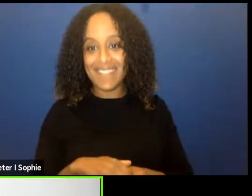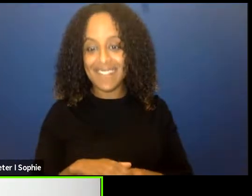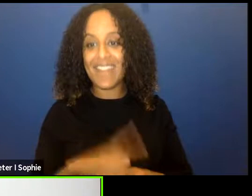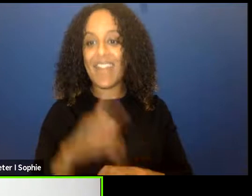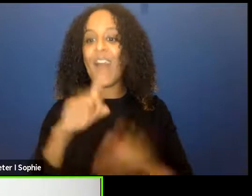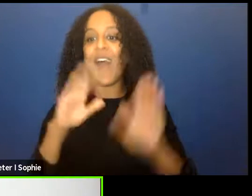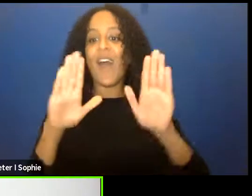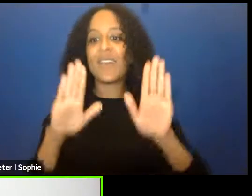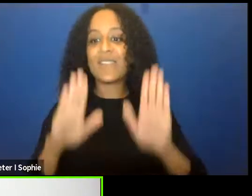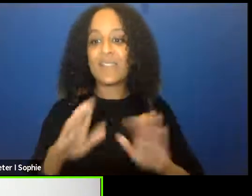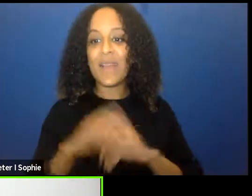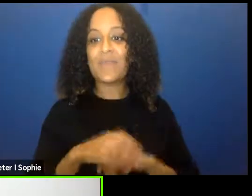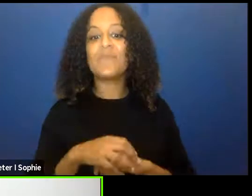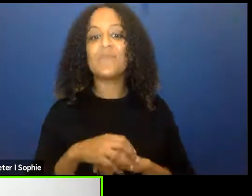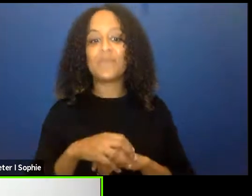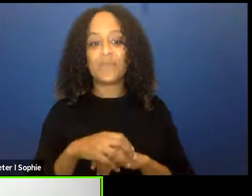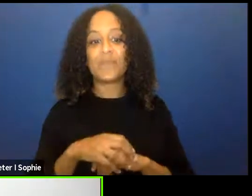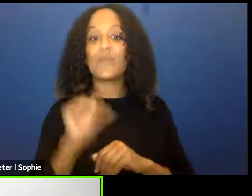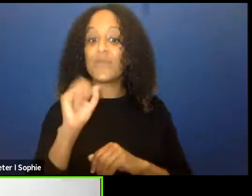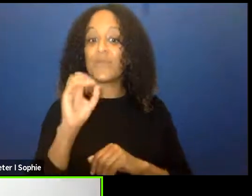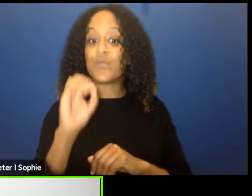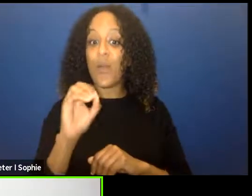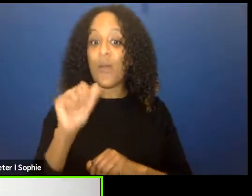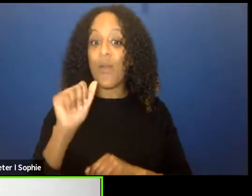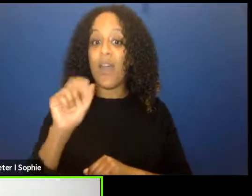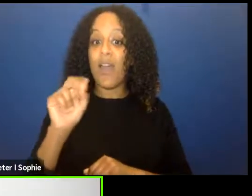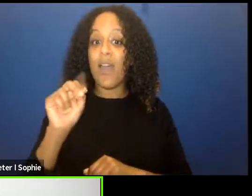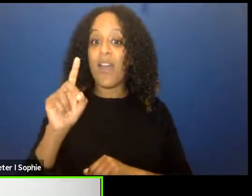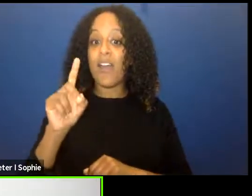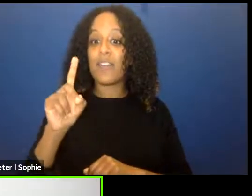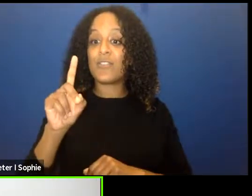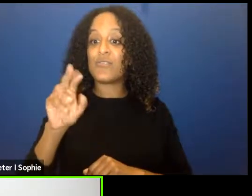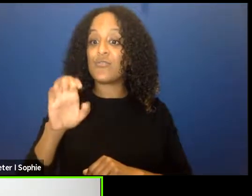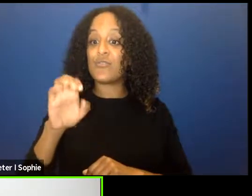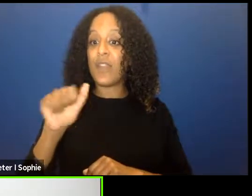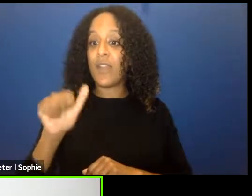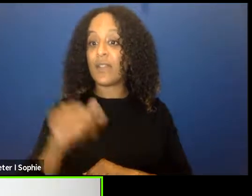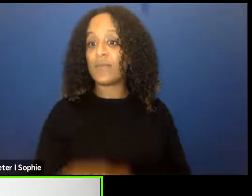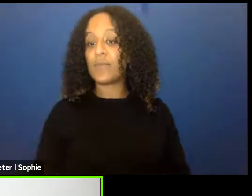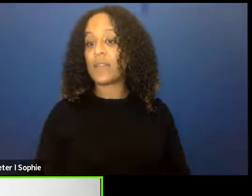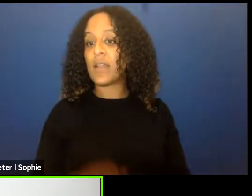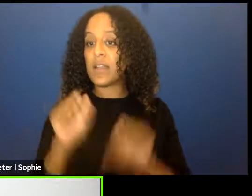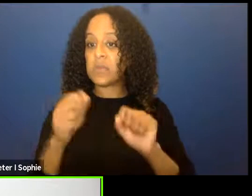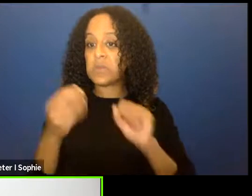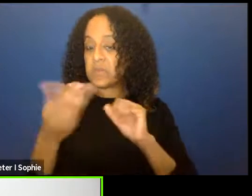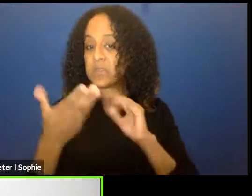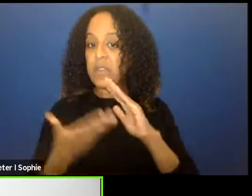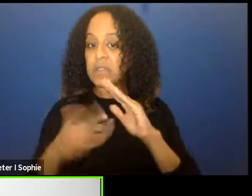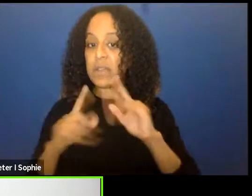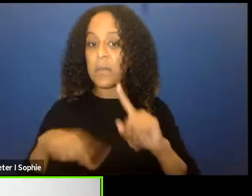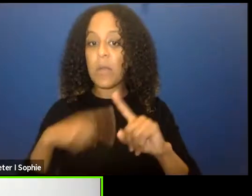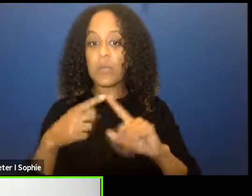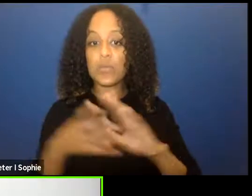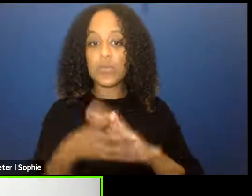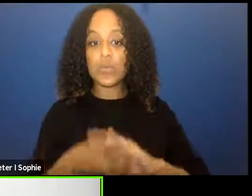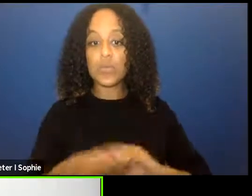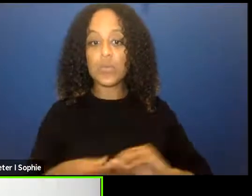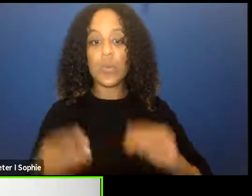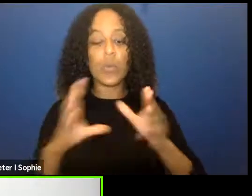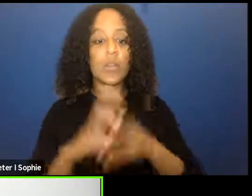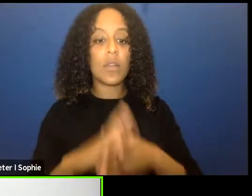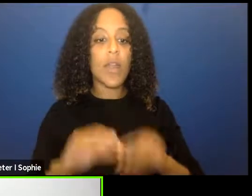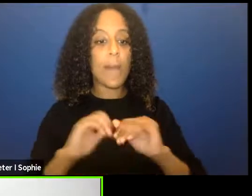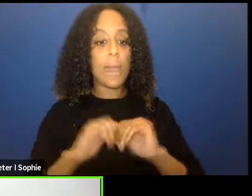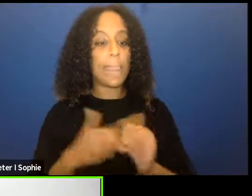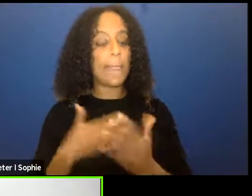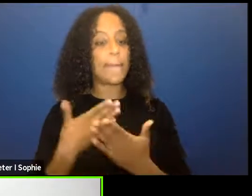Awesome. All right. So, Andrea, can you tell us about your story? Just how did you end